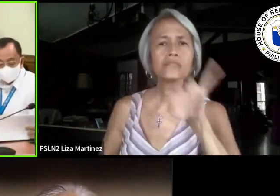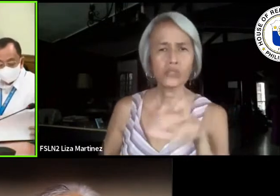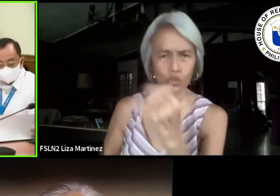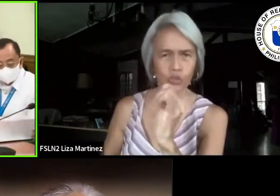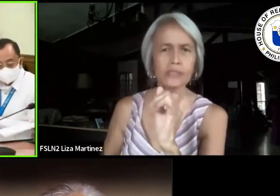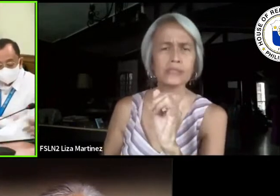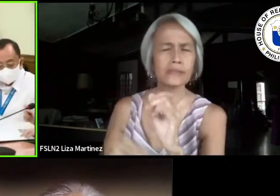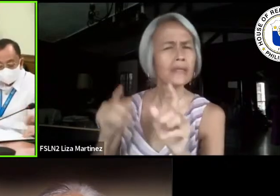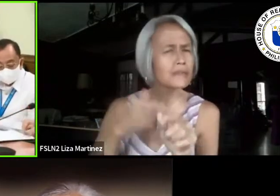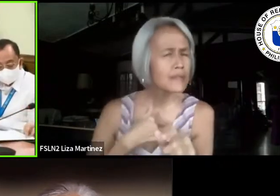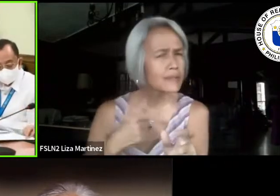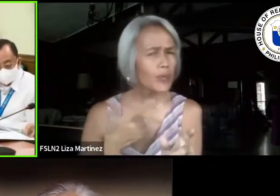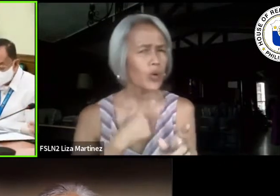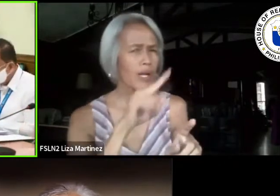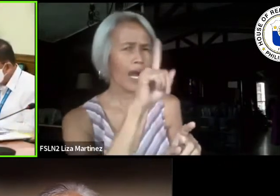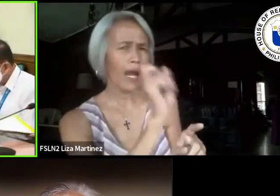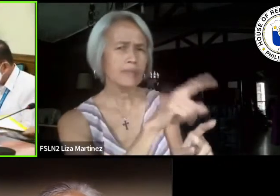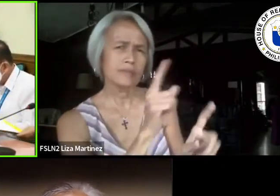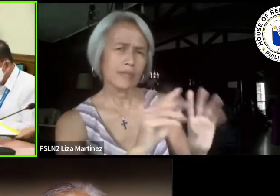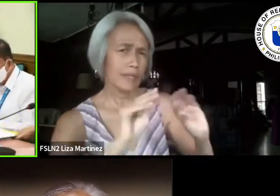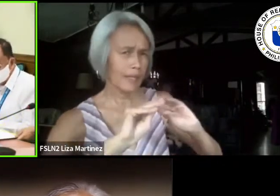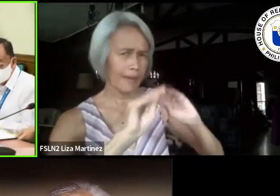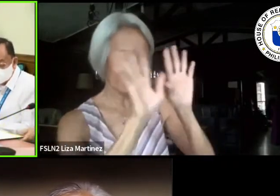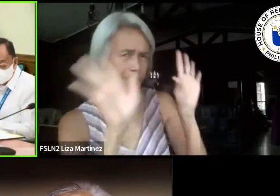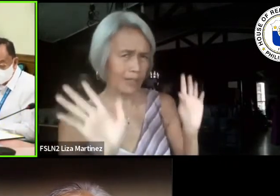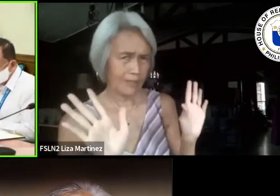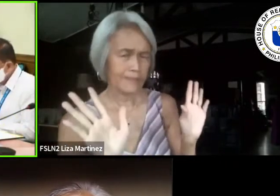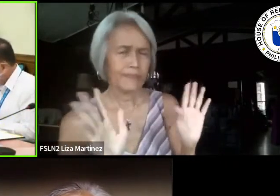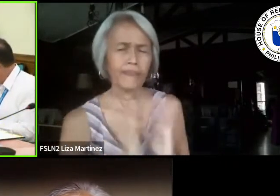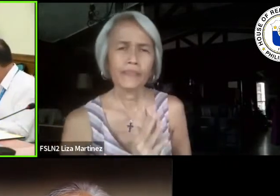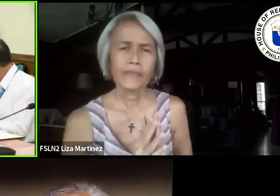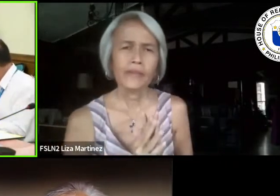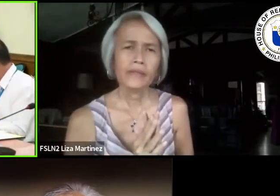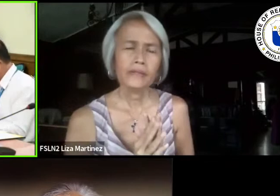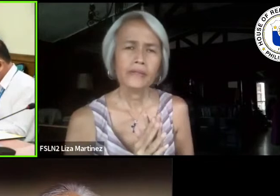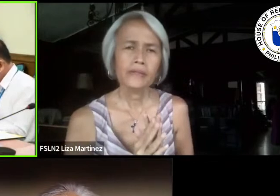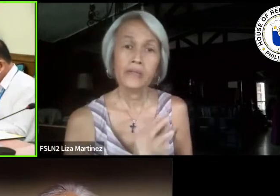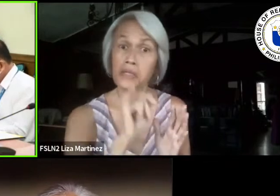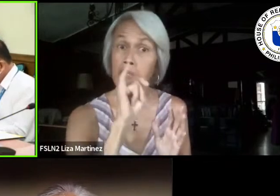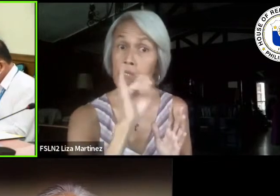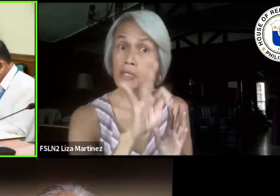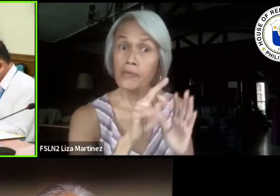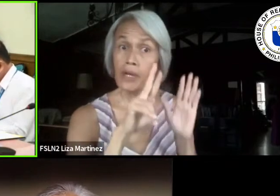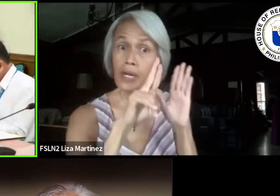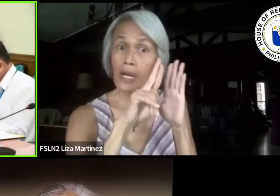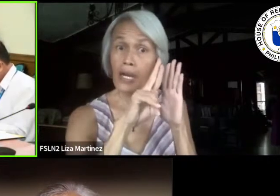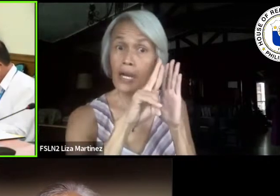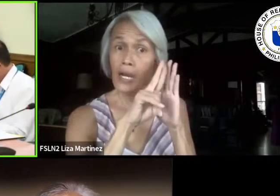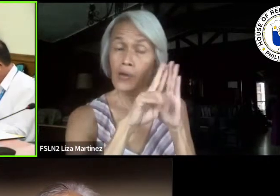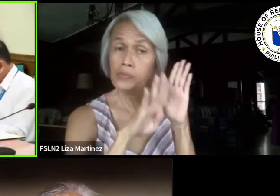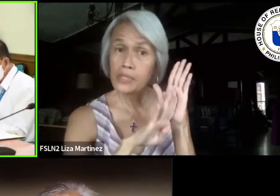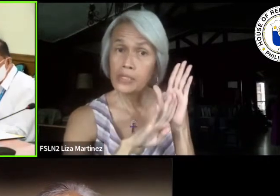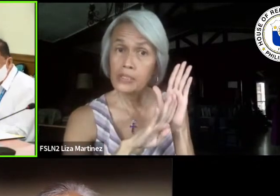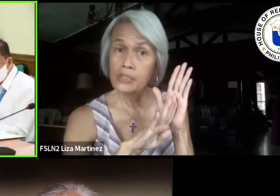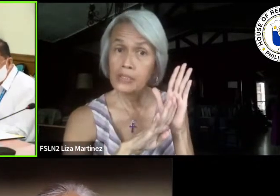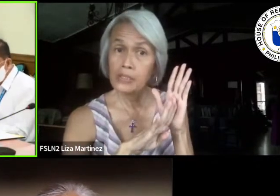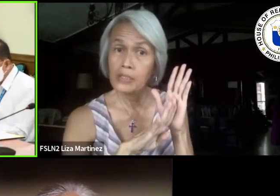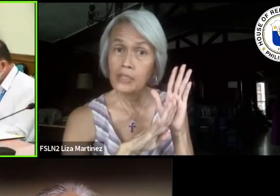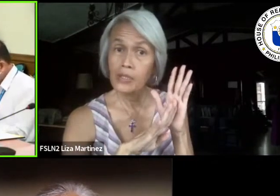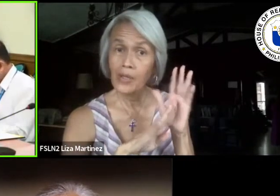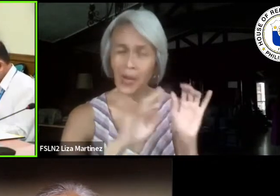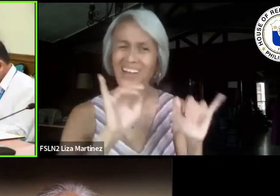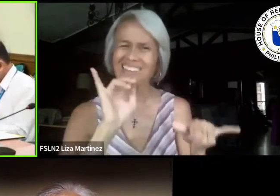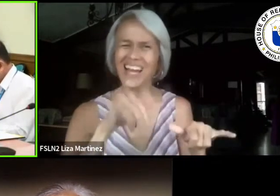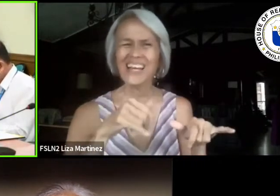just to clarify, ano, what if the bill will contain that, because that is what is contained anyway in the